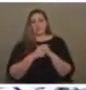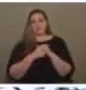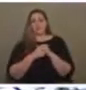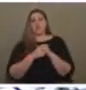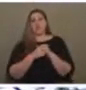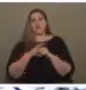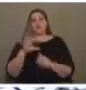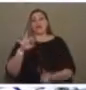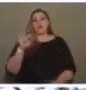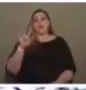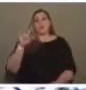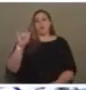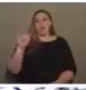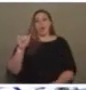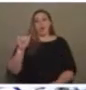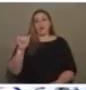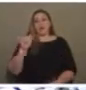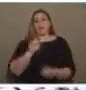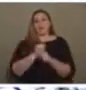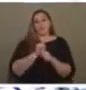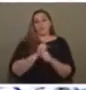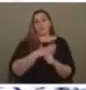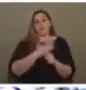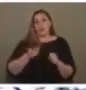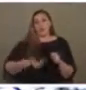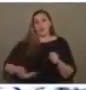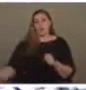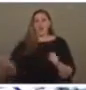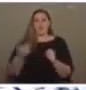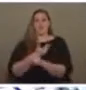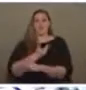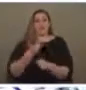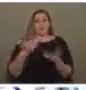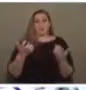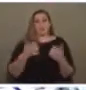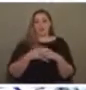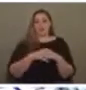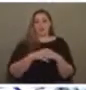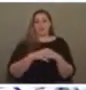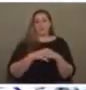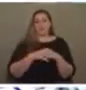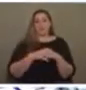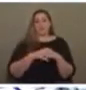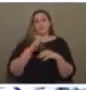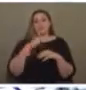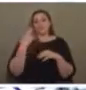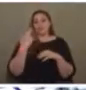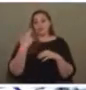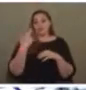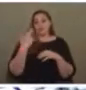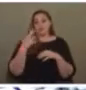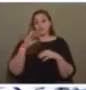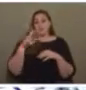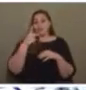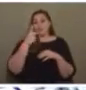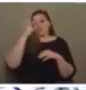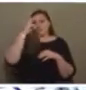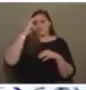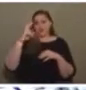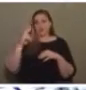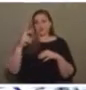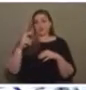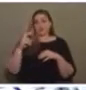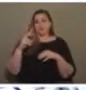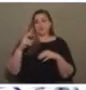Florida has what's called employment at will, which means you can hire or fire as you like. It makes it less risky to hire an employee. Puerto Rico is one of